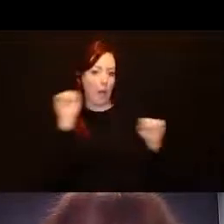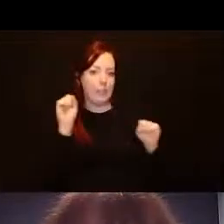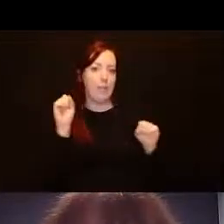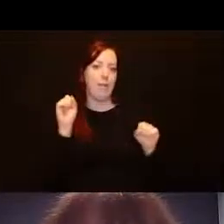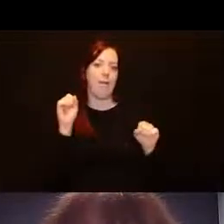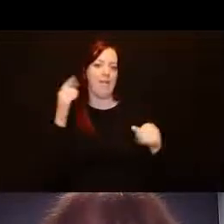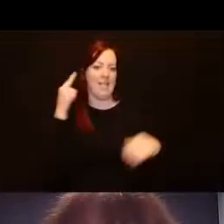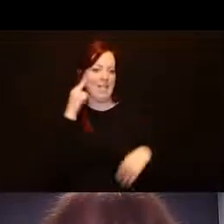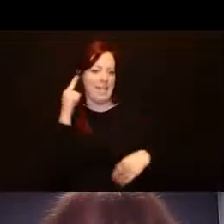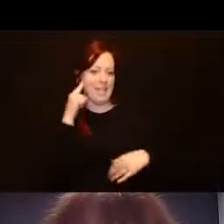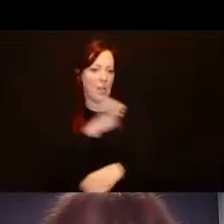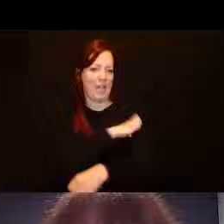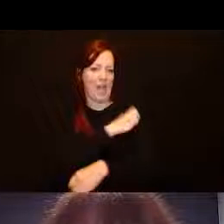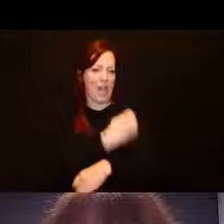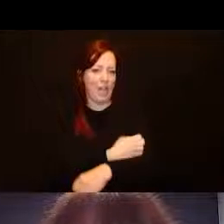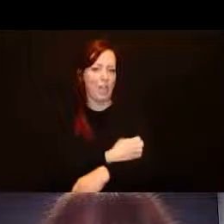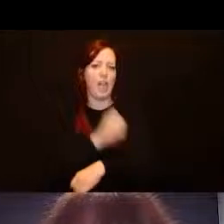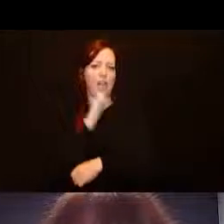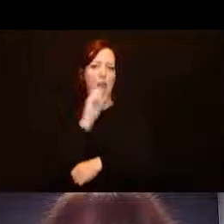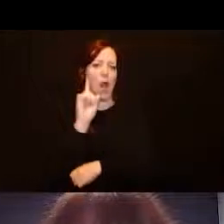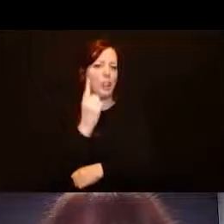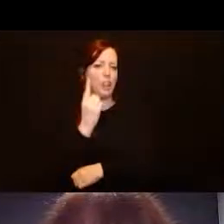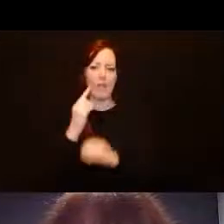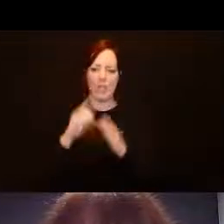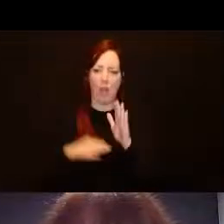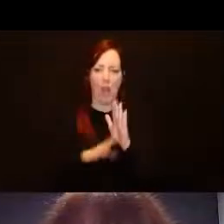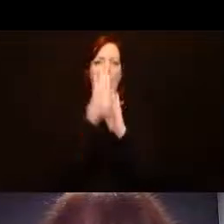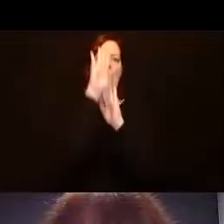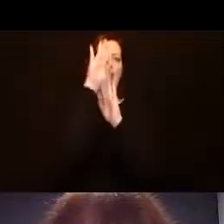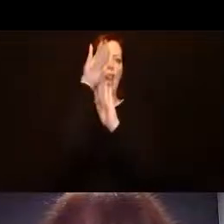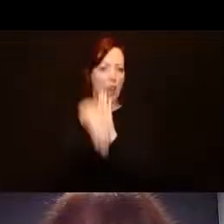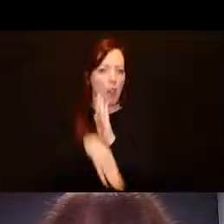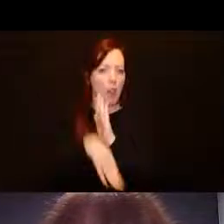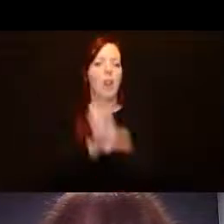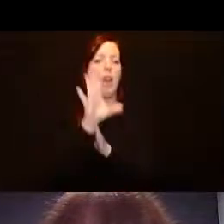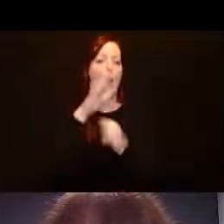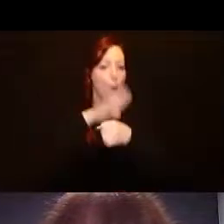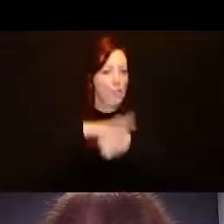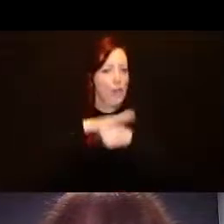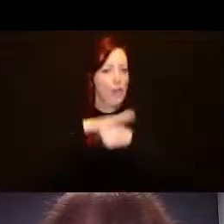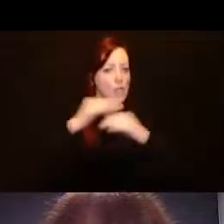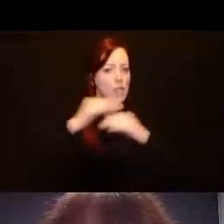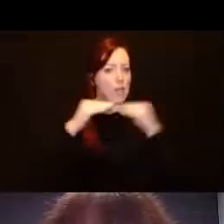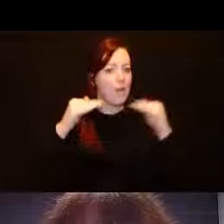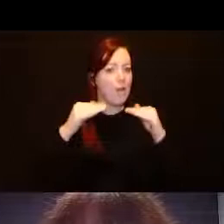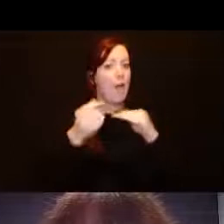its loudness or the pressure level, but how long the